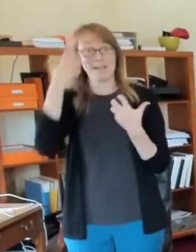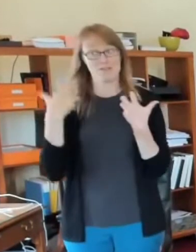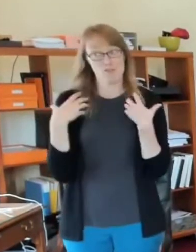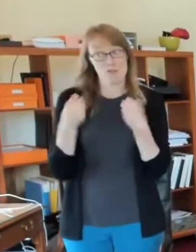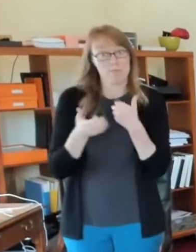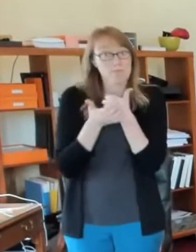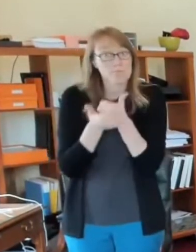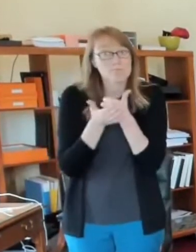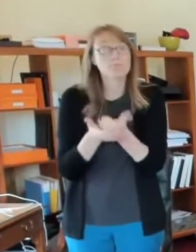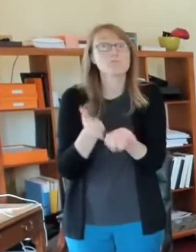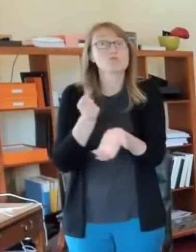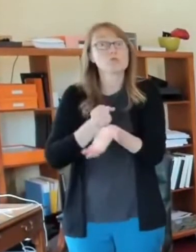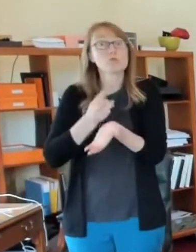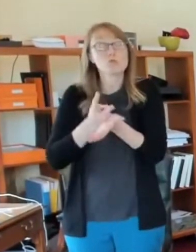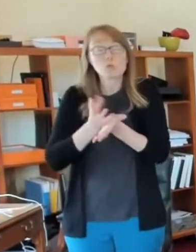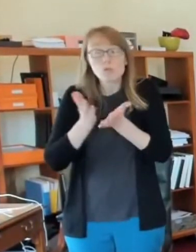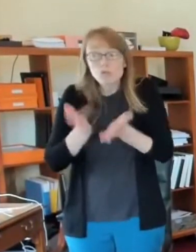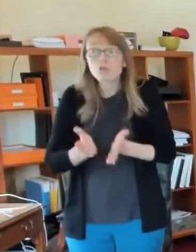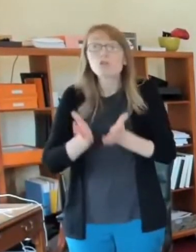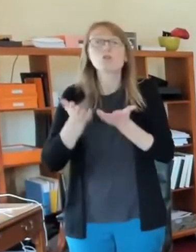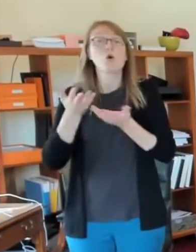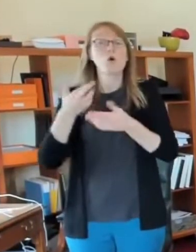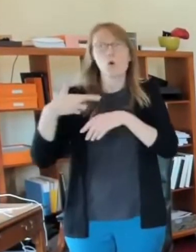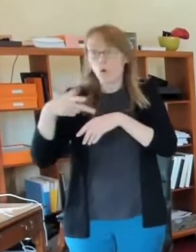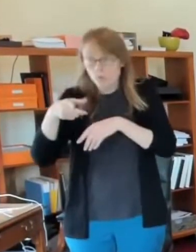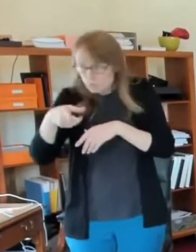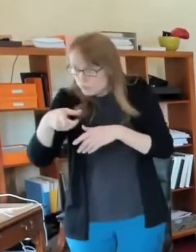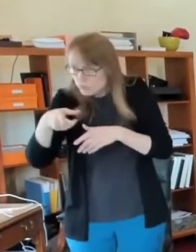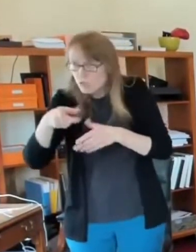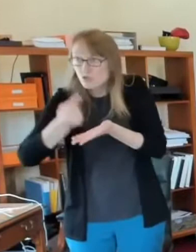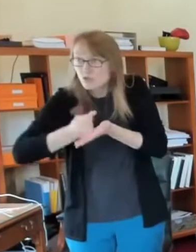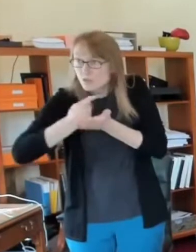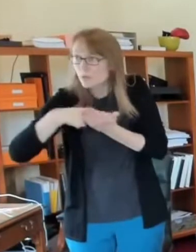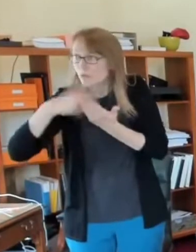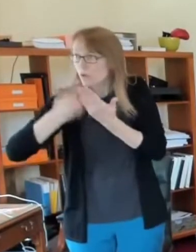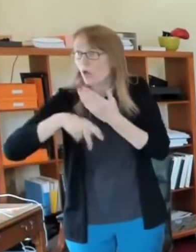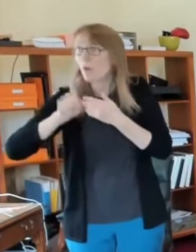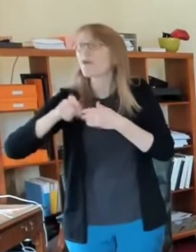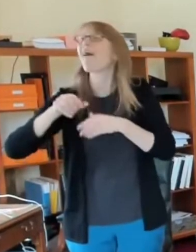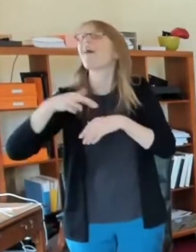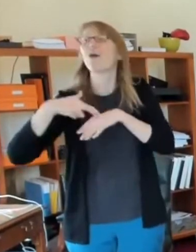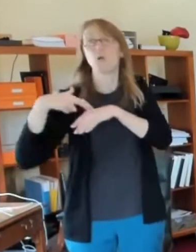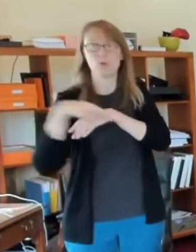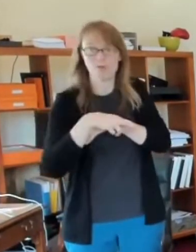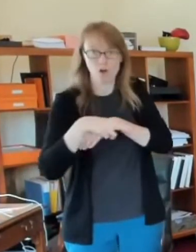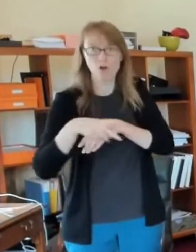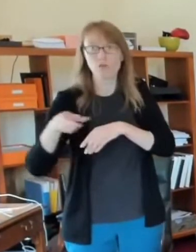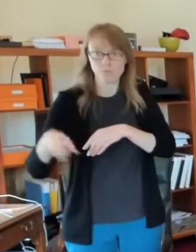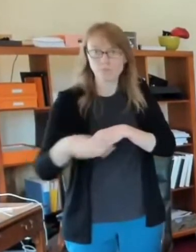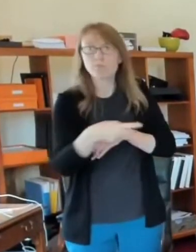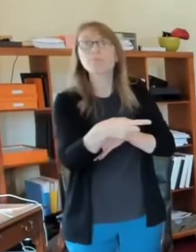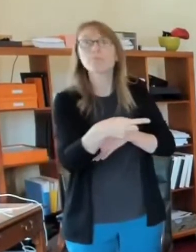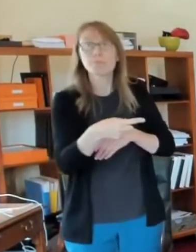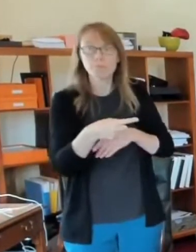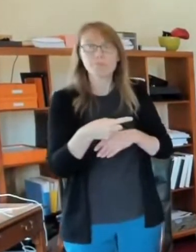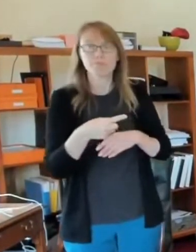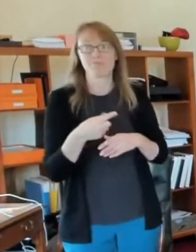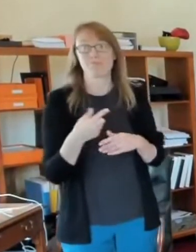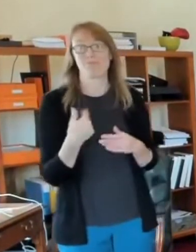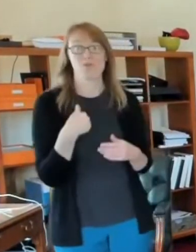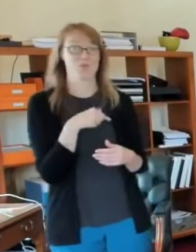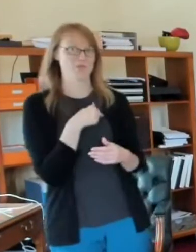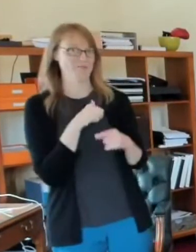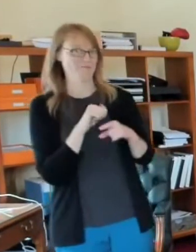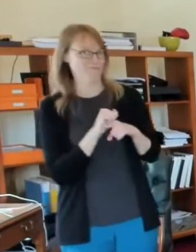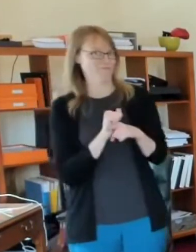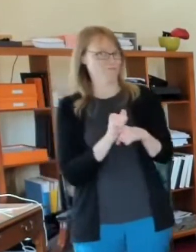to treatment programs. And so we are working right now to launch, we've done 2 pilot